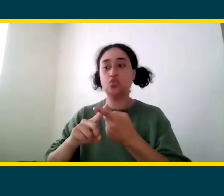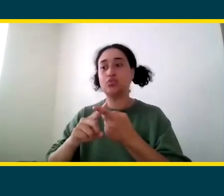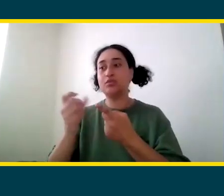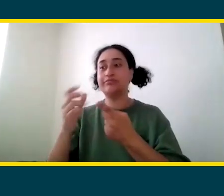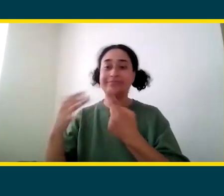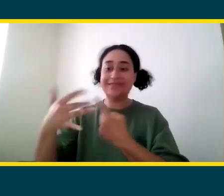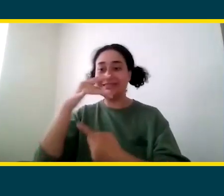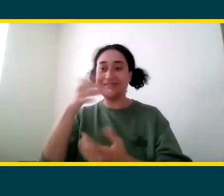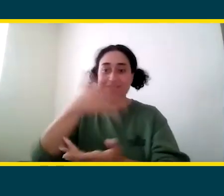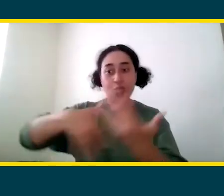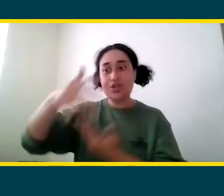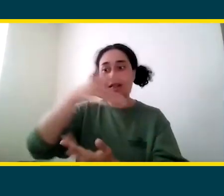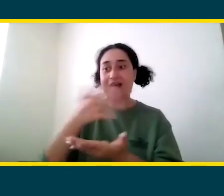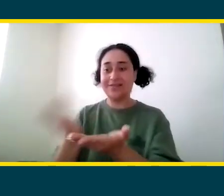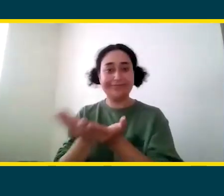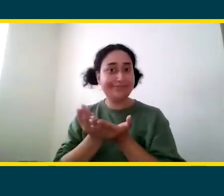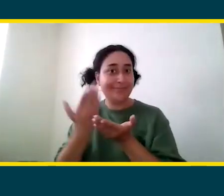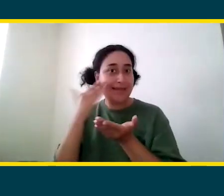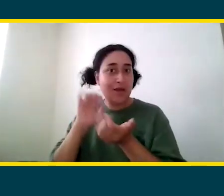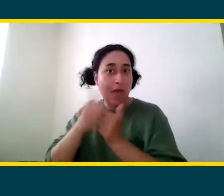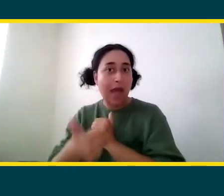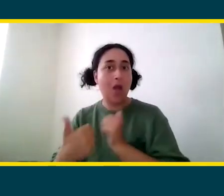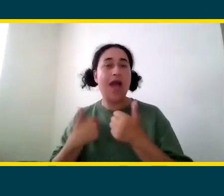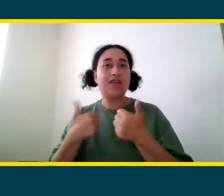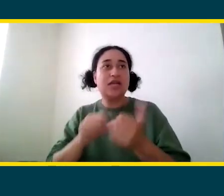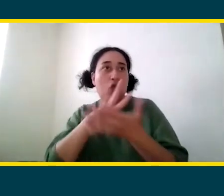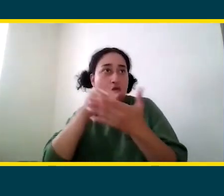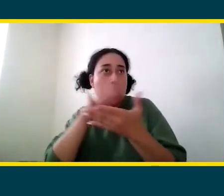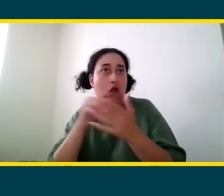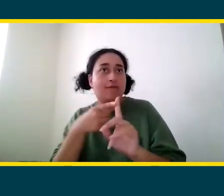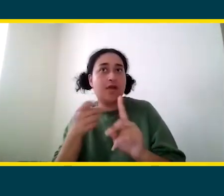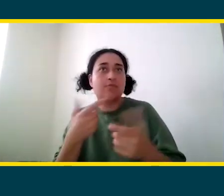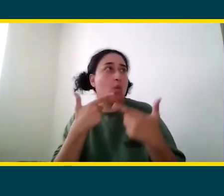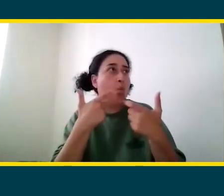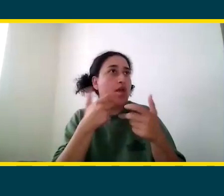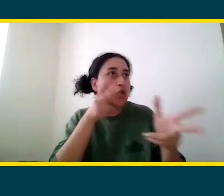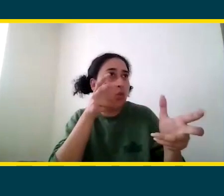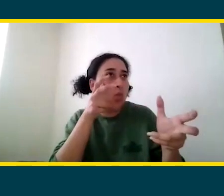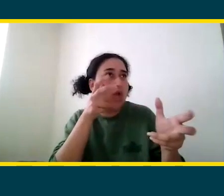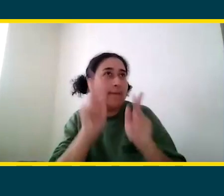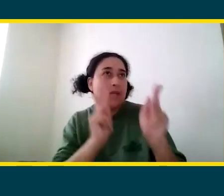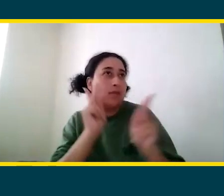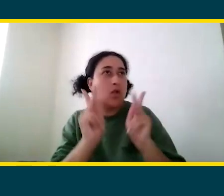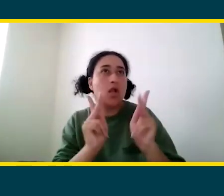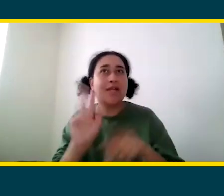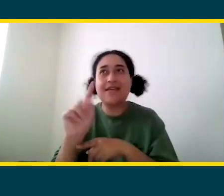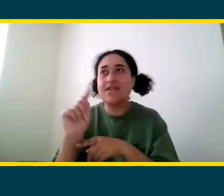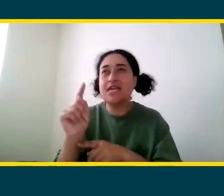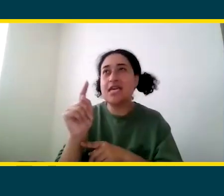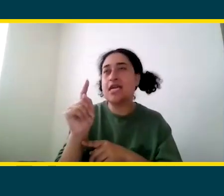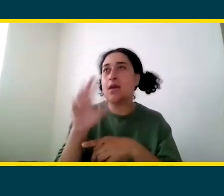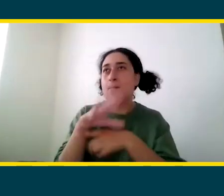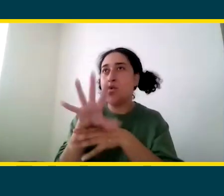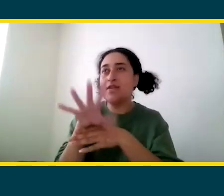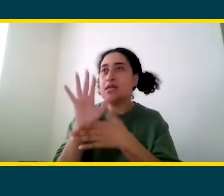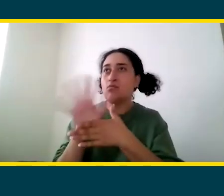to the rules and watching movies and watching other people. And I learned that this is